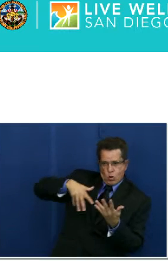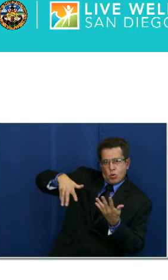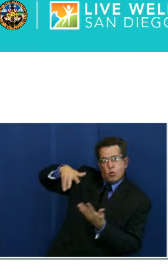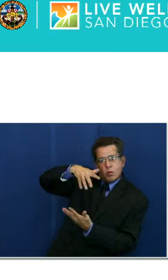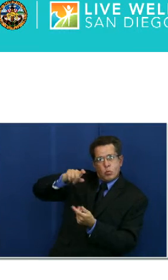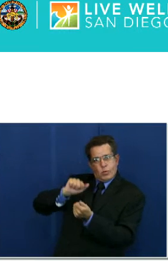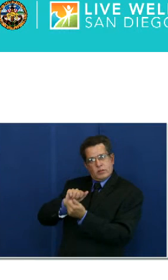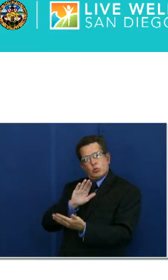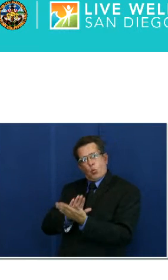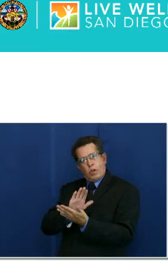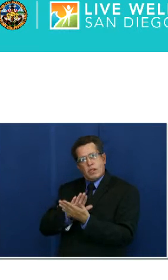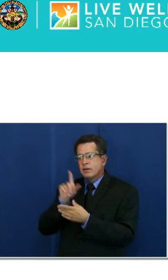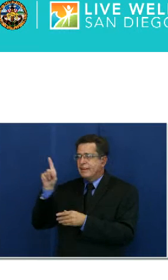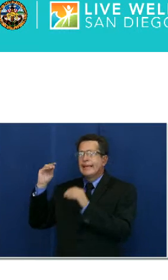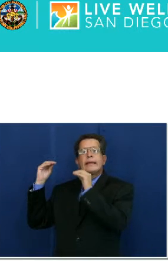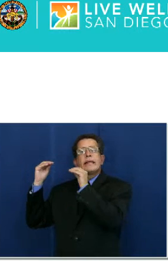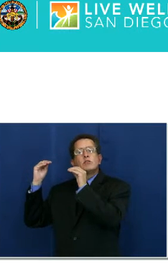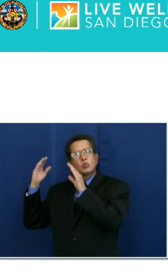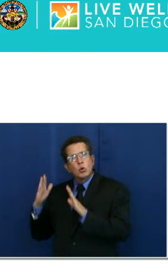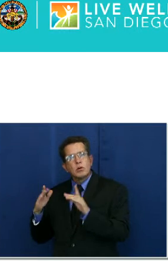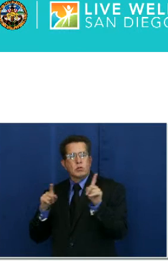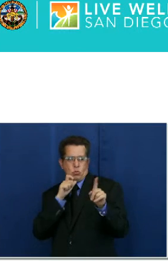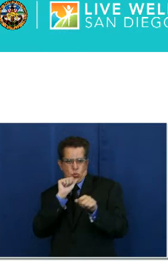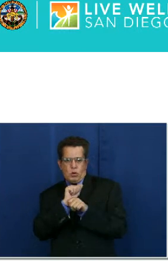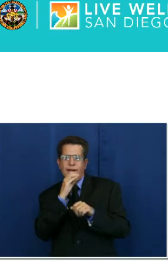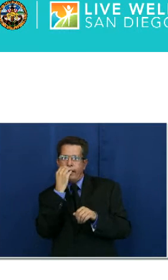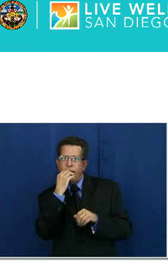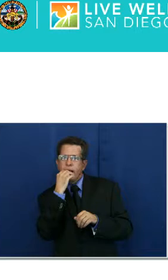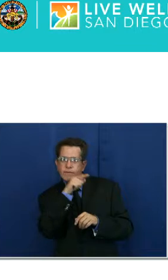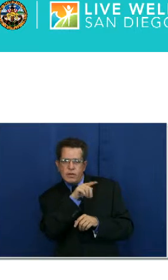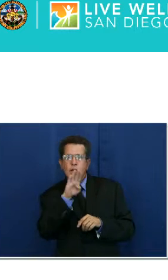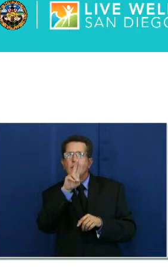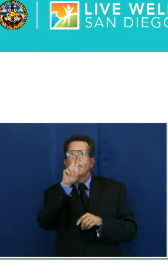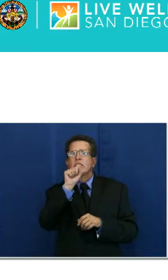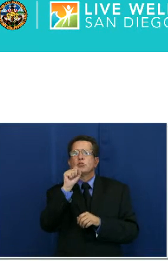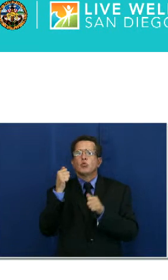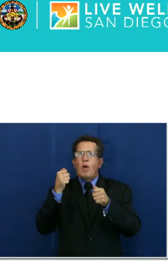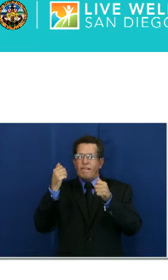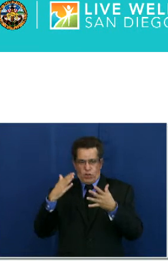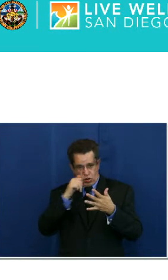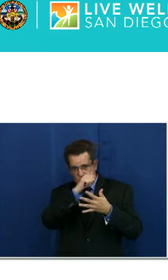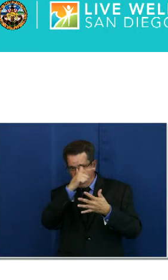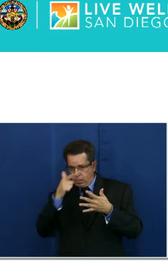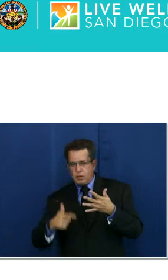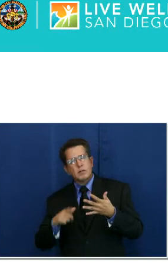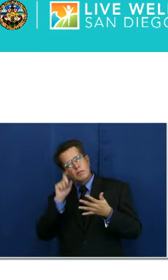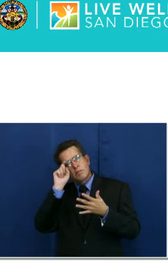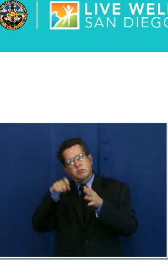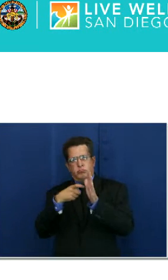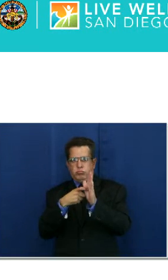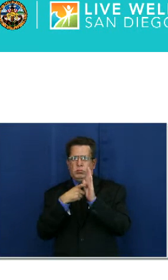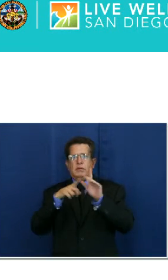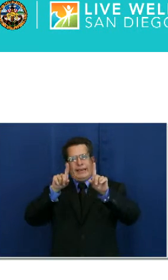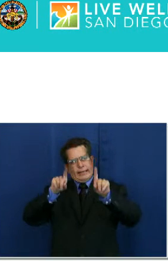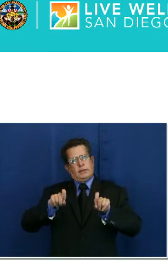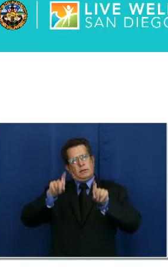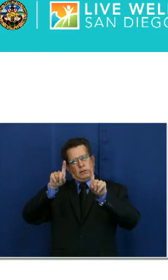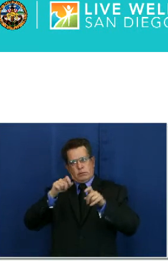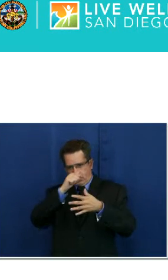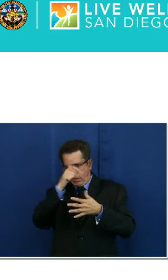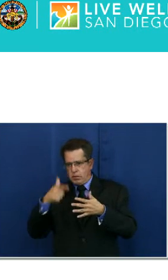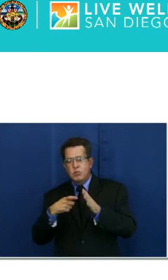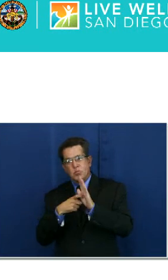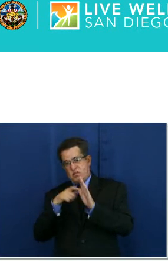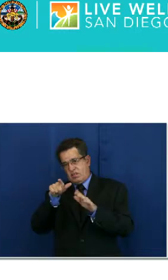these are both teachers, paraprofessionals, cafeteria workers, janitors, bus drivers, that they shall be tested, and then they recommend that they each be